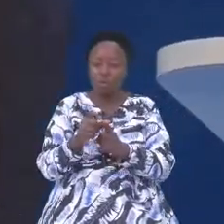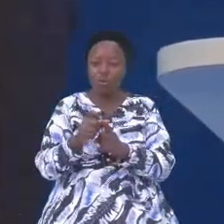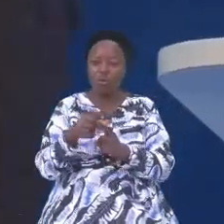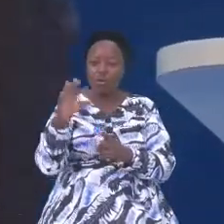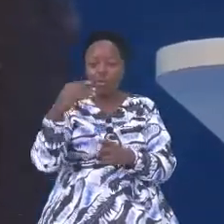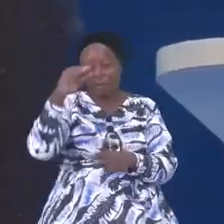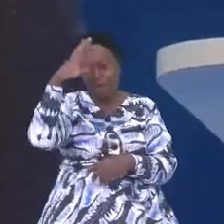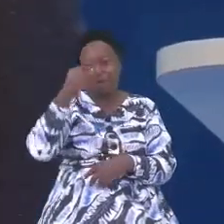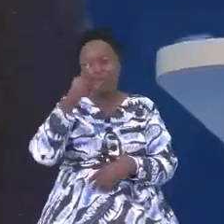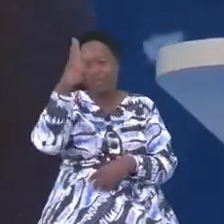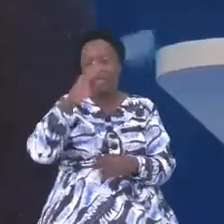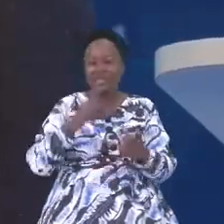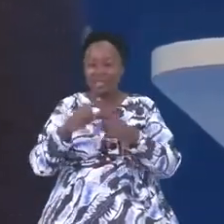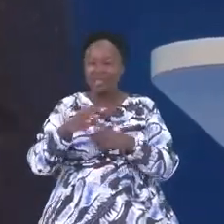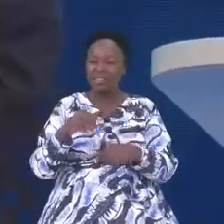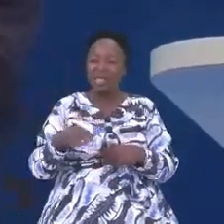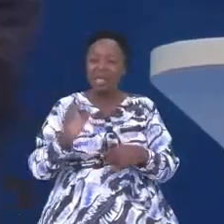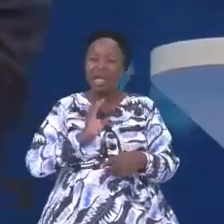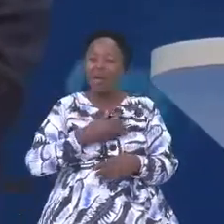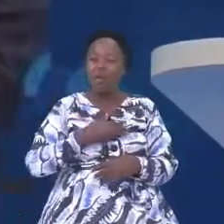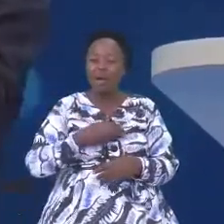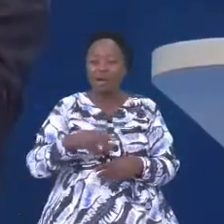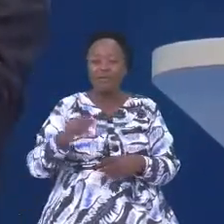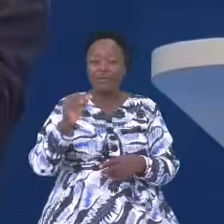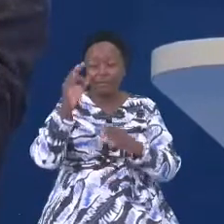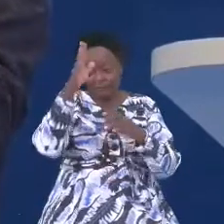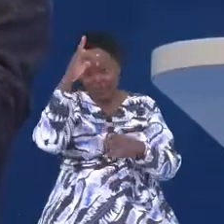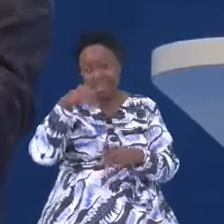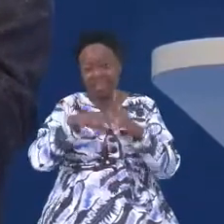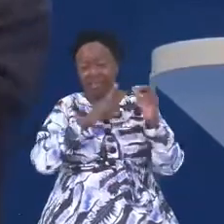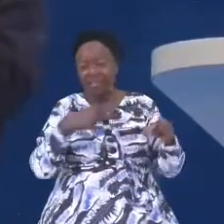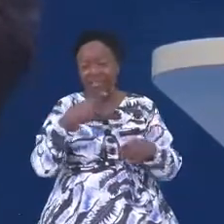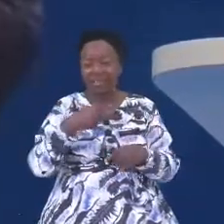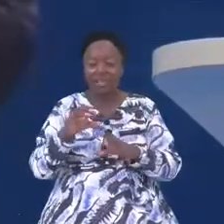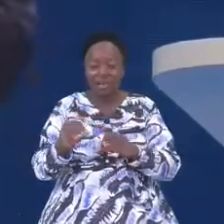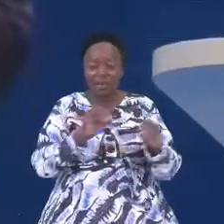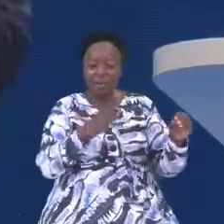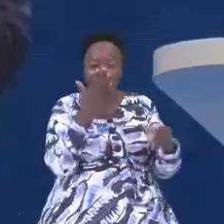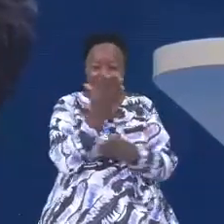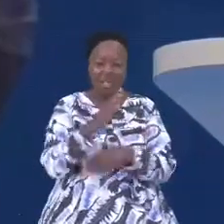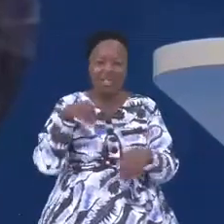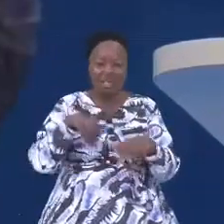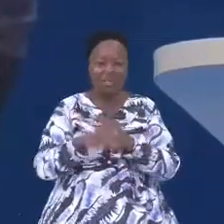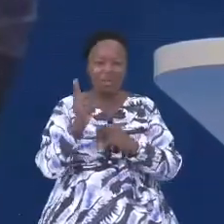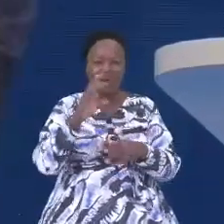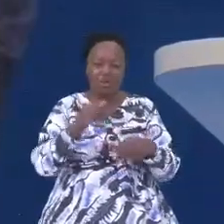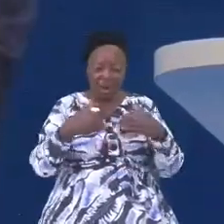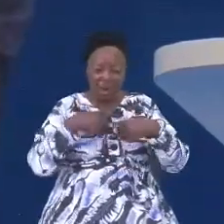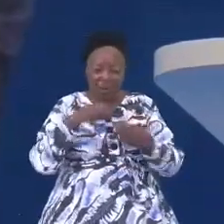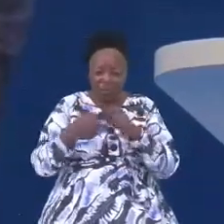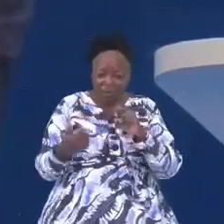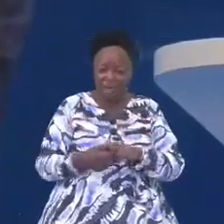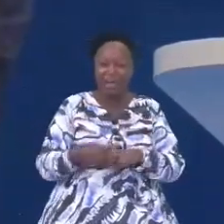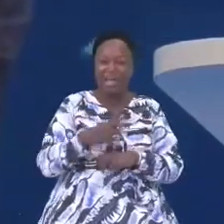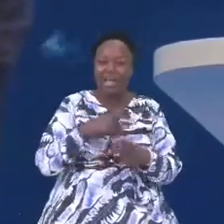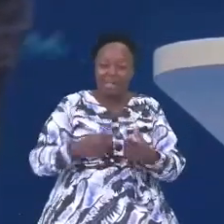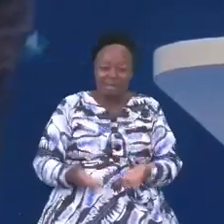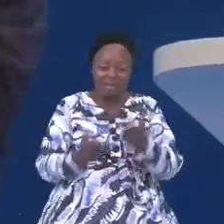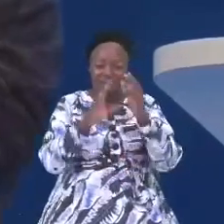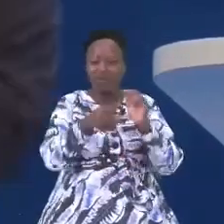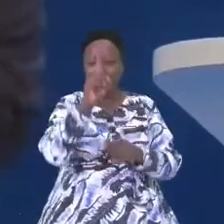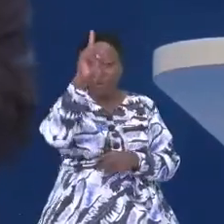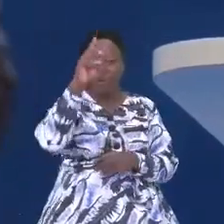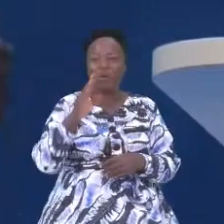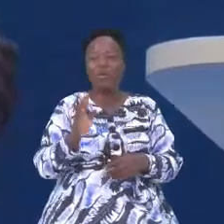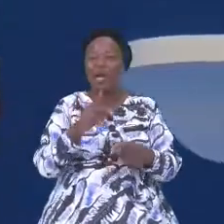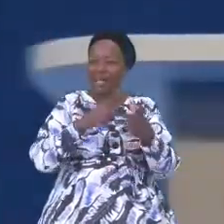hand there, raise up the other hand, and that's what she did. And after the prayer, in the name of Jesus,